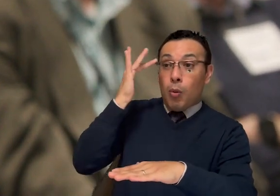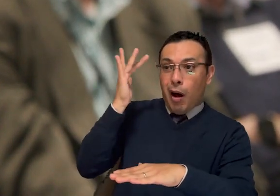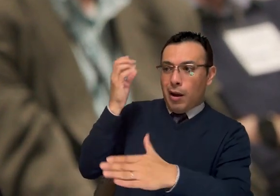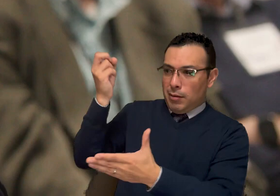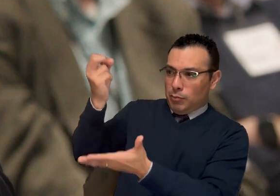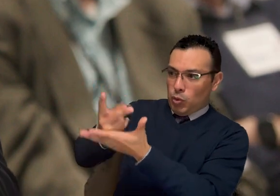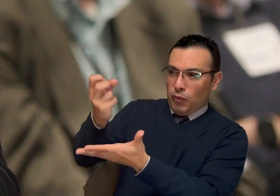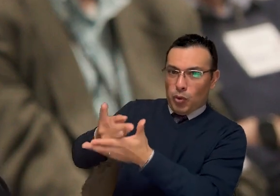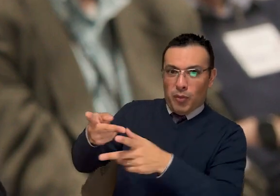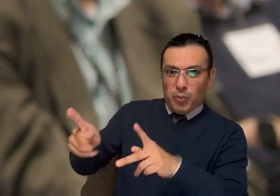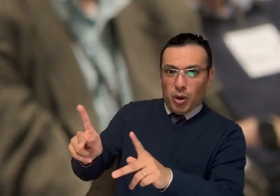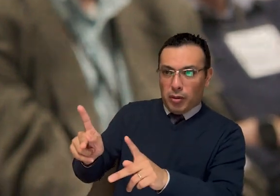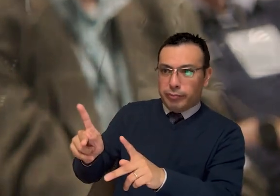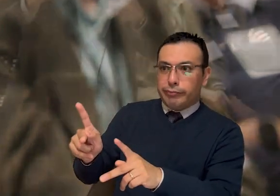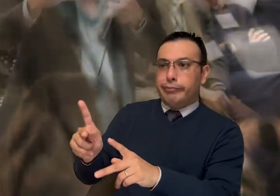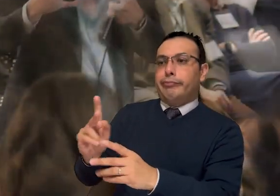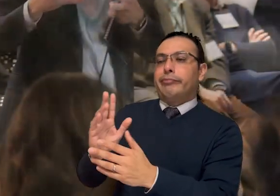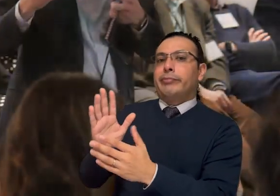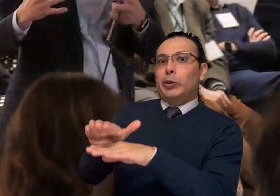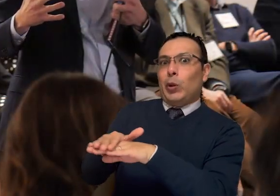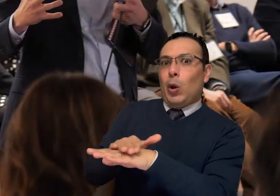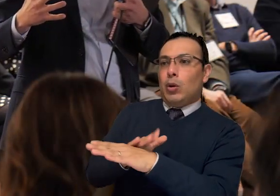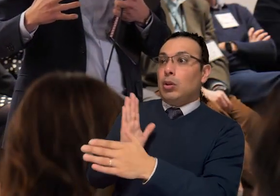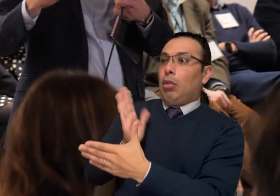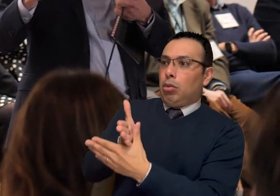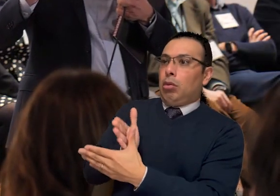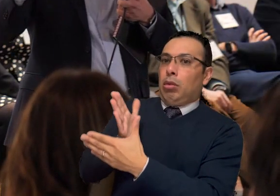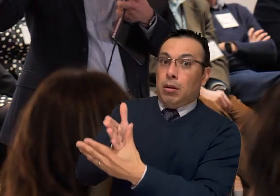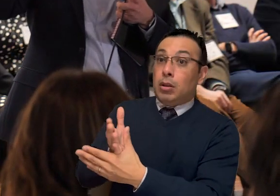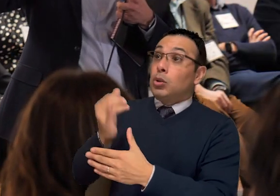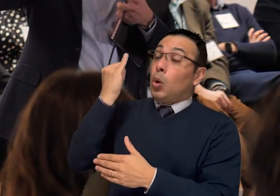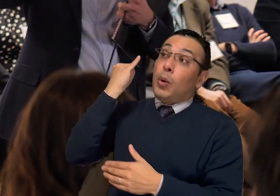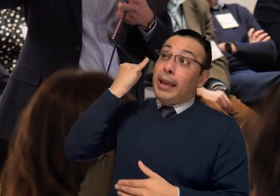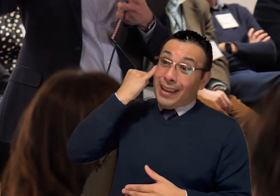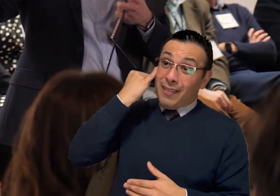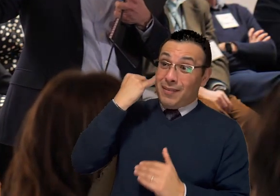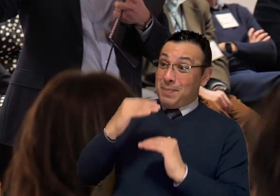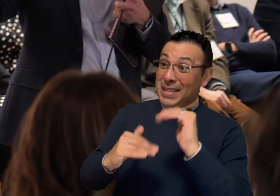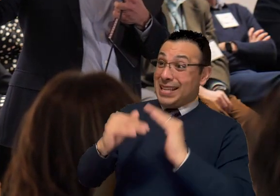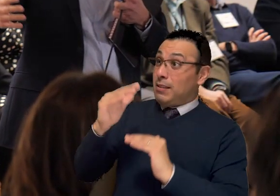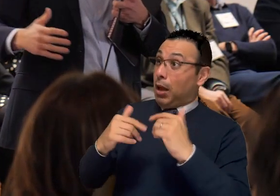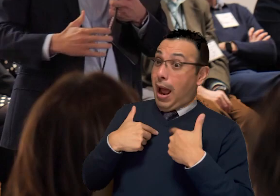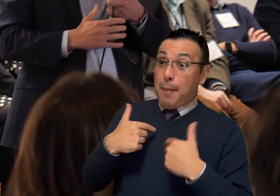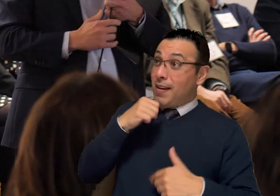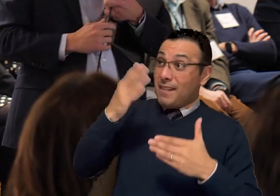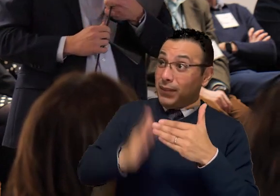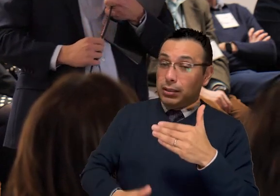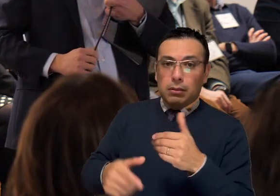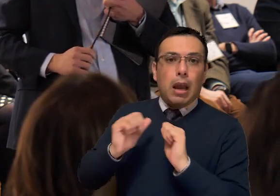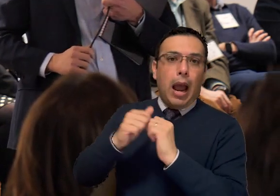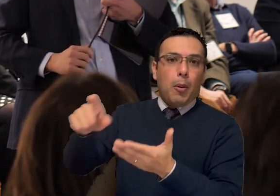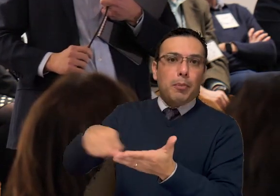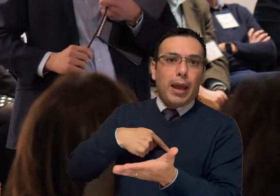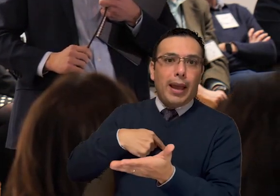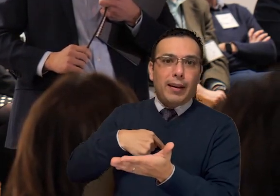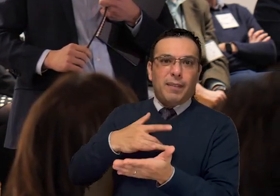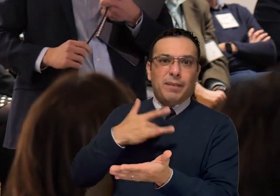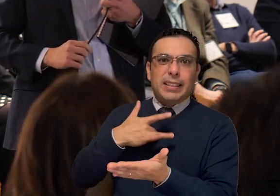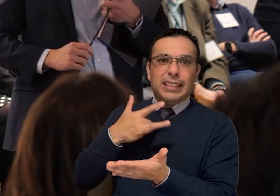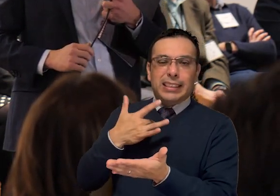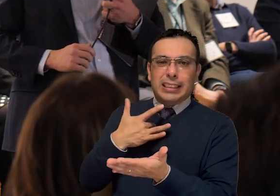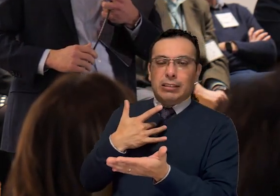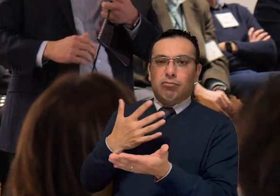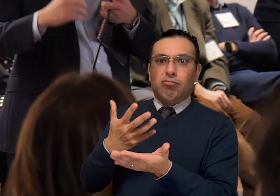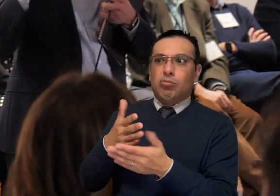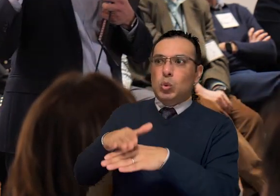built, which kind of messes up your ability to get paid for what you said you would build and install. And I think